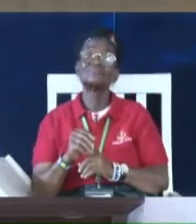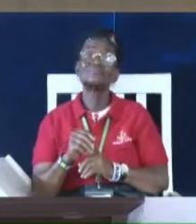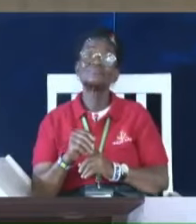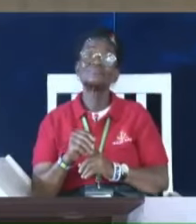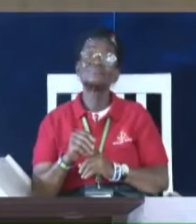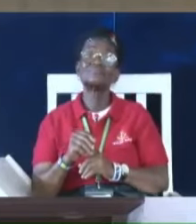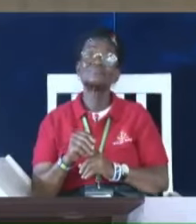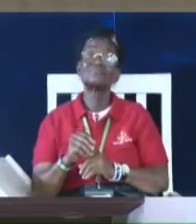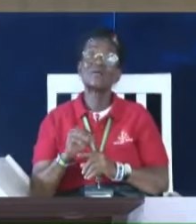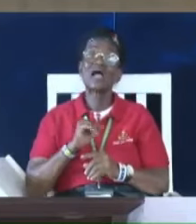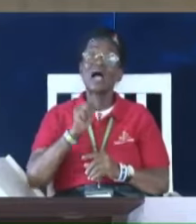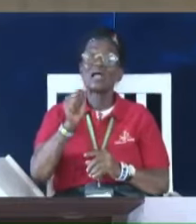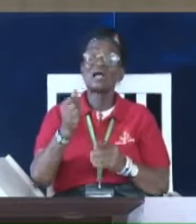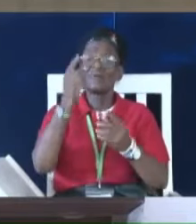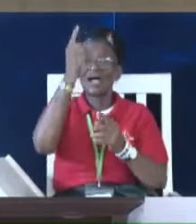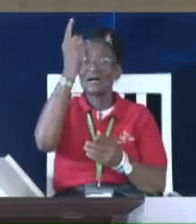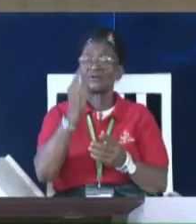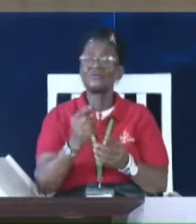I'm alone